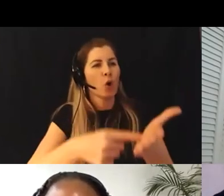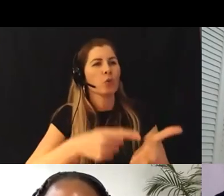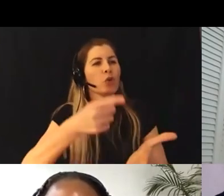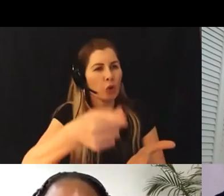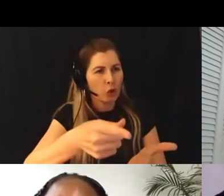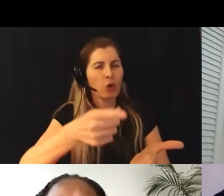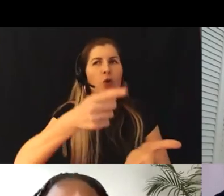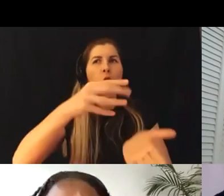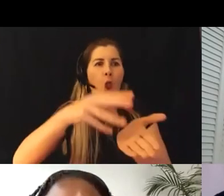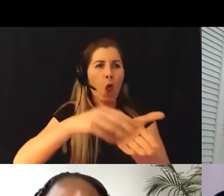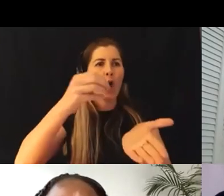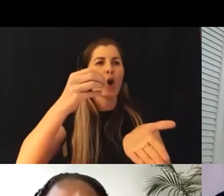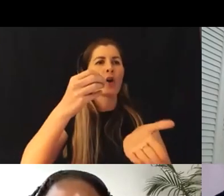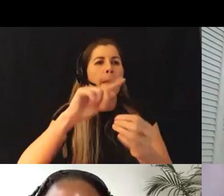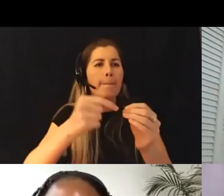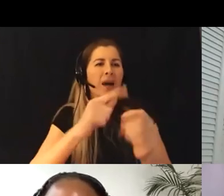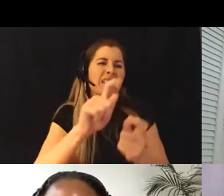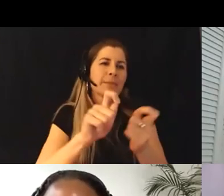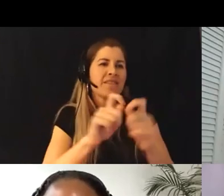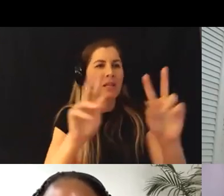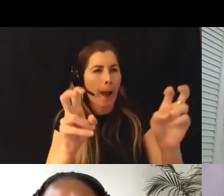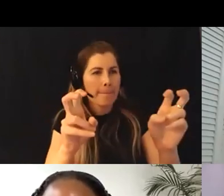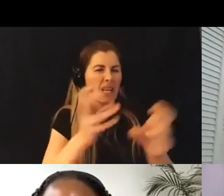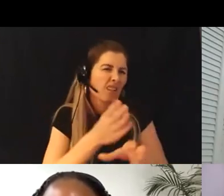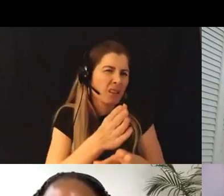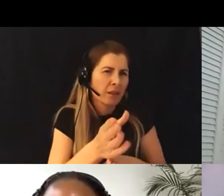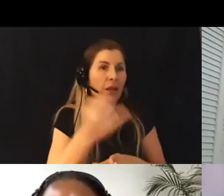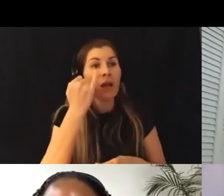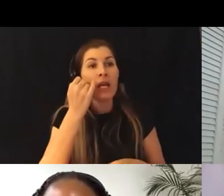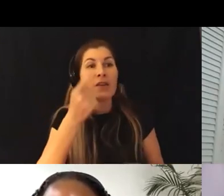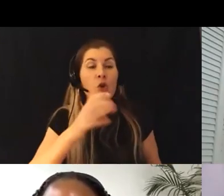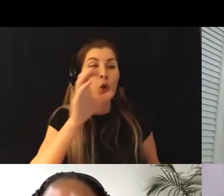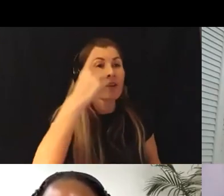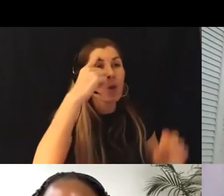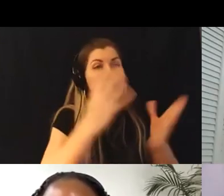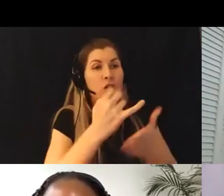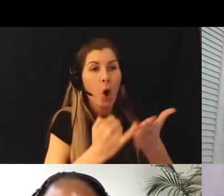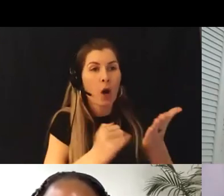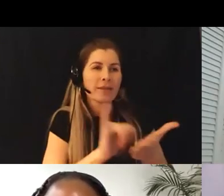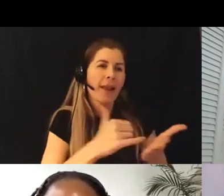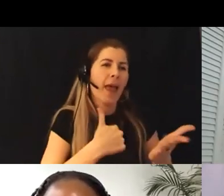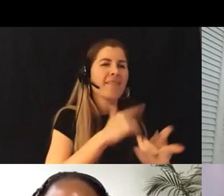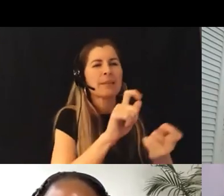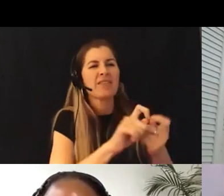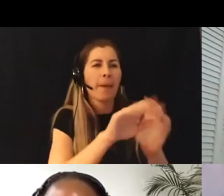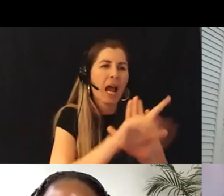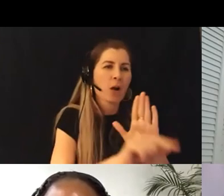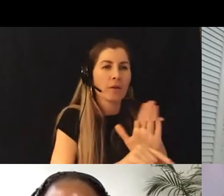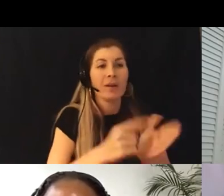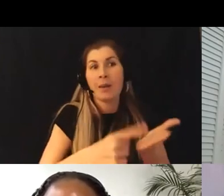topic, right? And so if a person is looking for a teaching artist that has certain, because teaching artists may not have other ways to